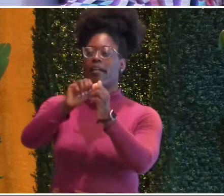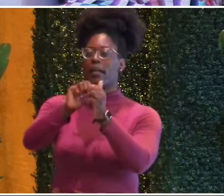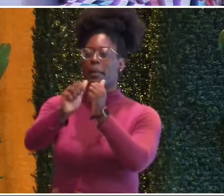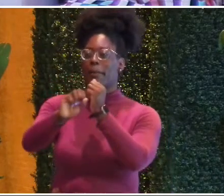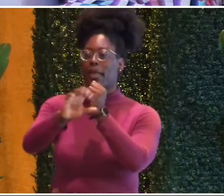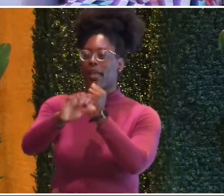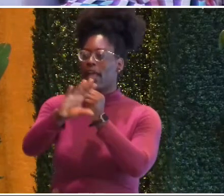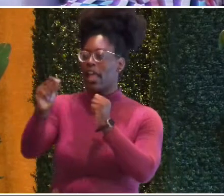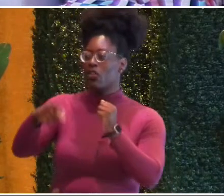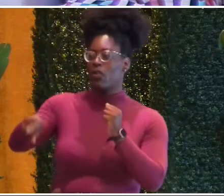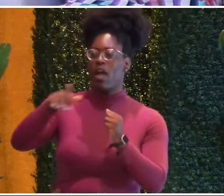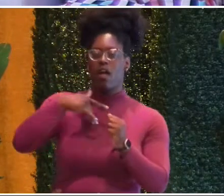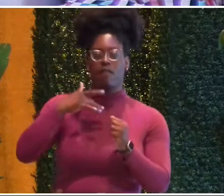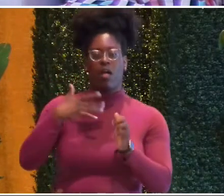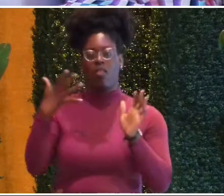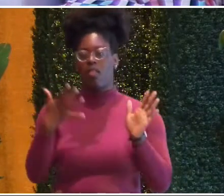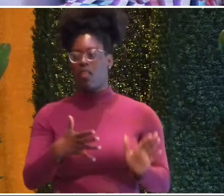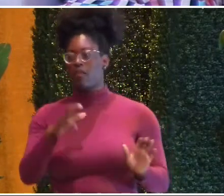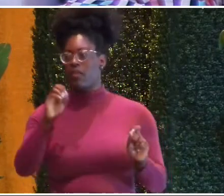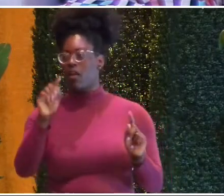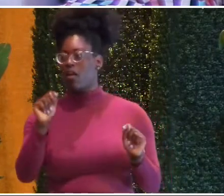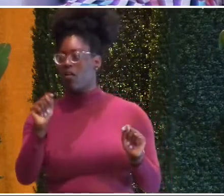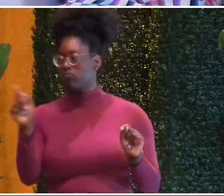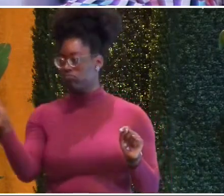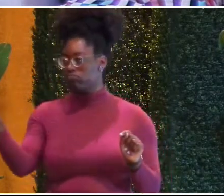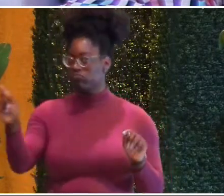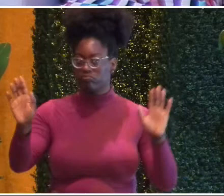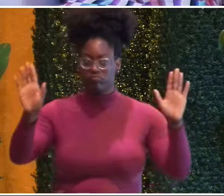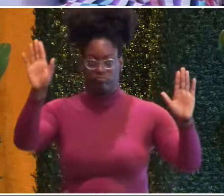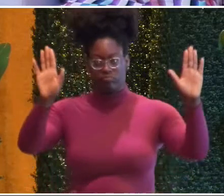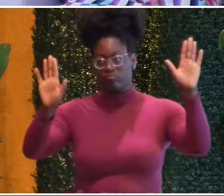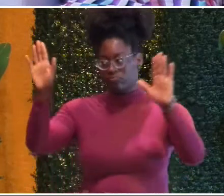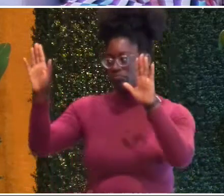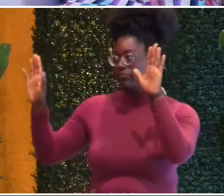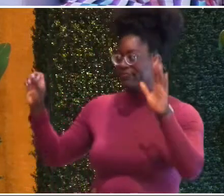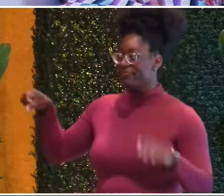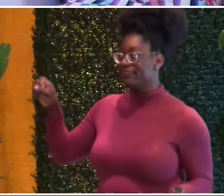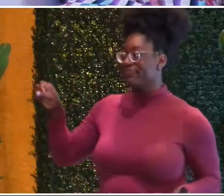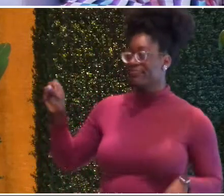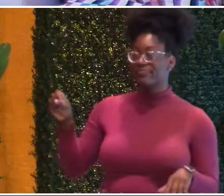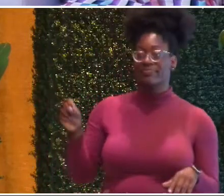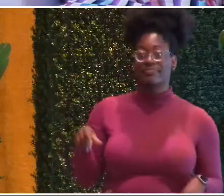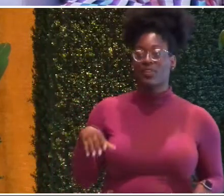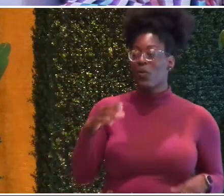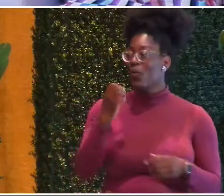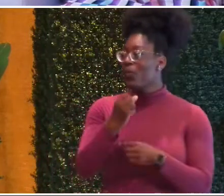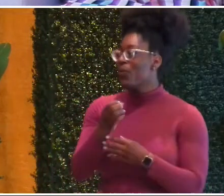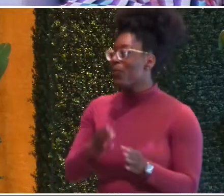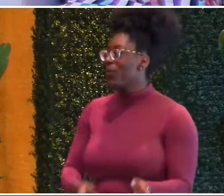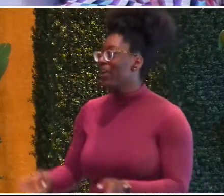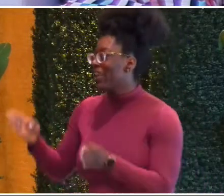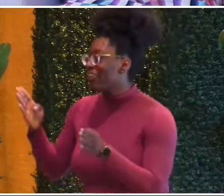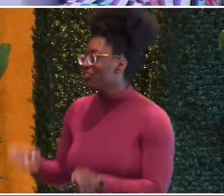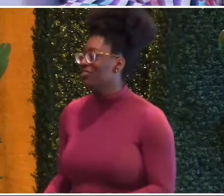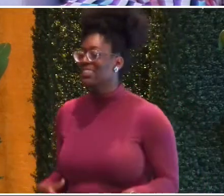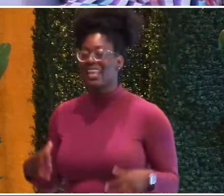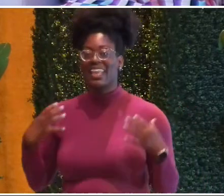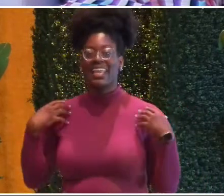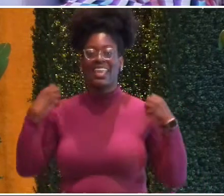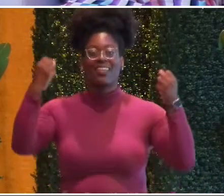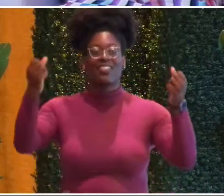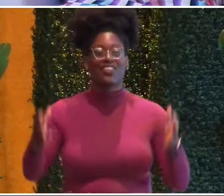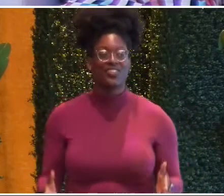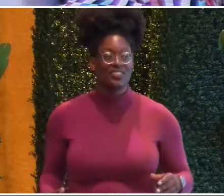left. So, you know, it's time to talk about that. Whether it's organizers, healers, practitioners, we hit these obstacles, we hit